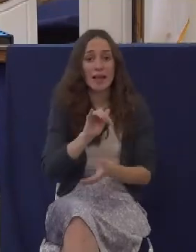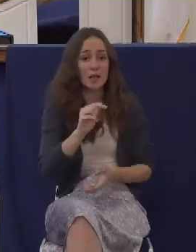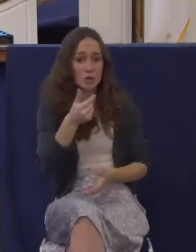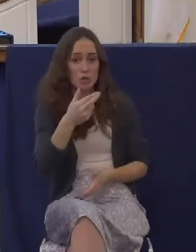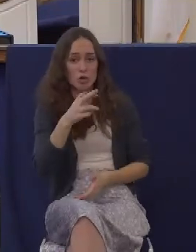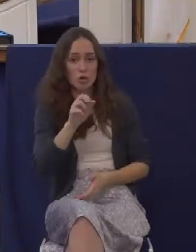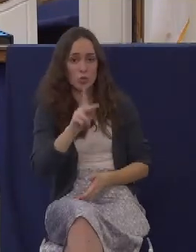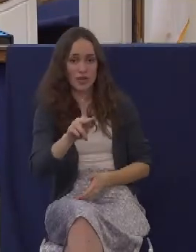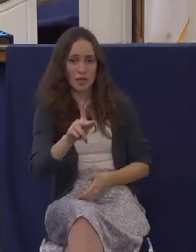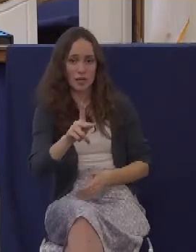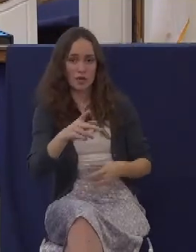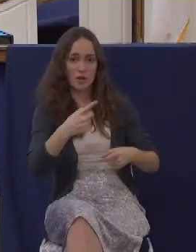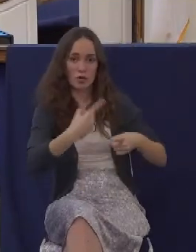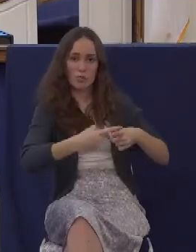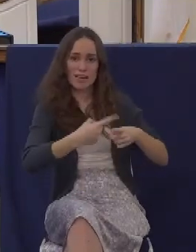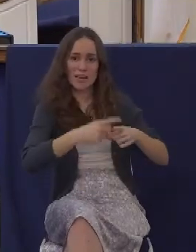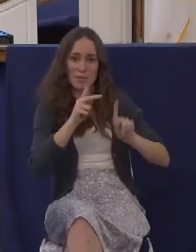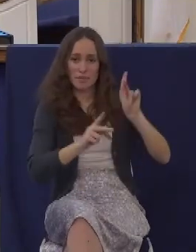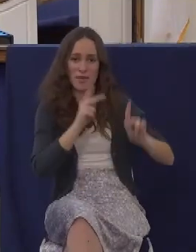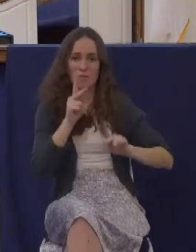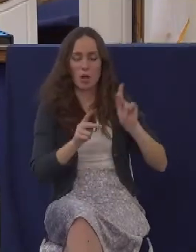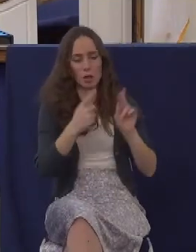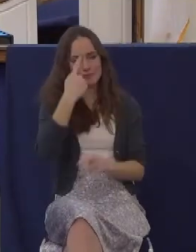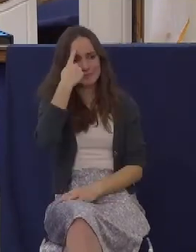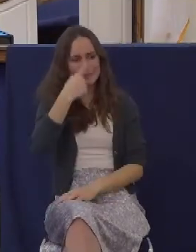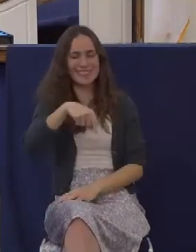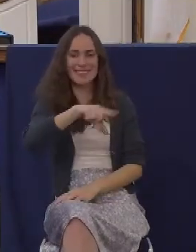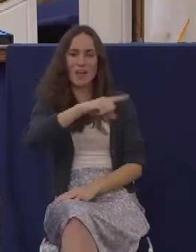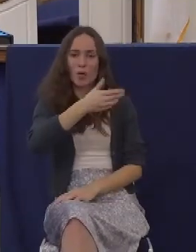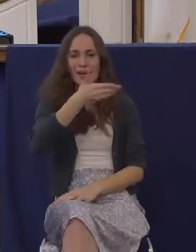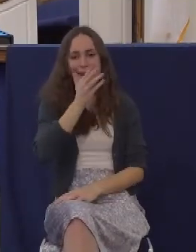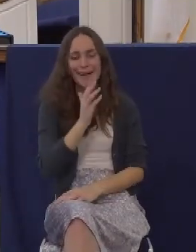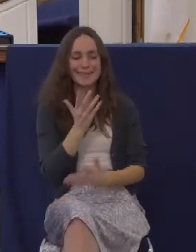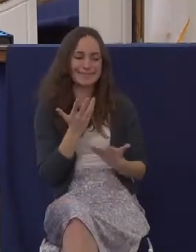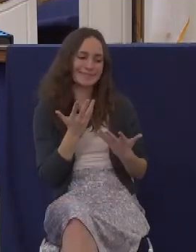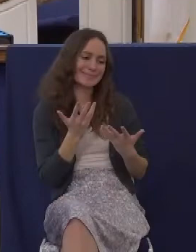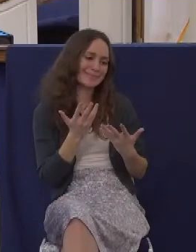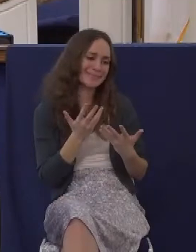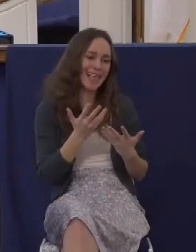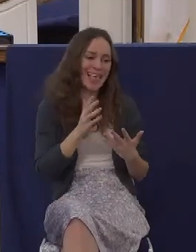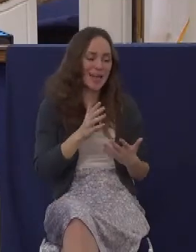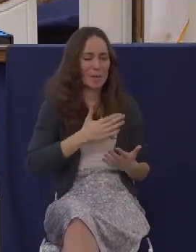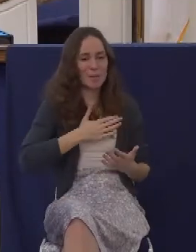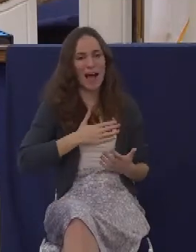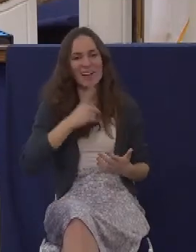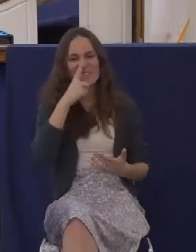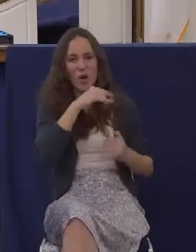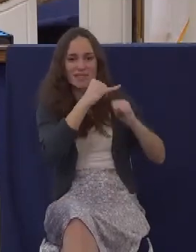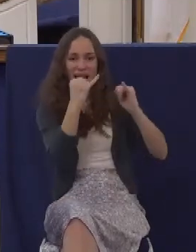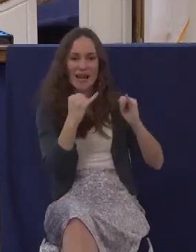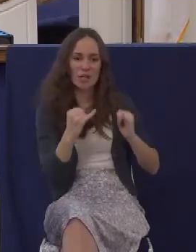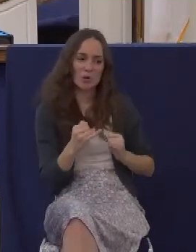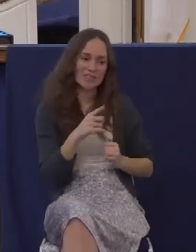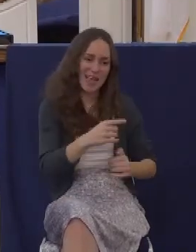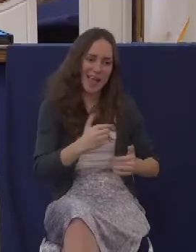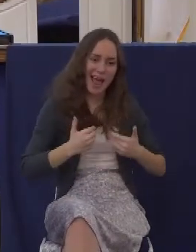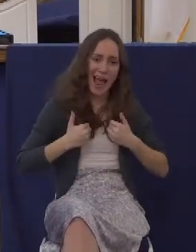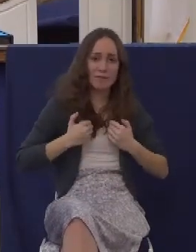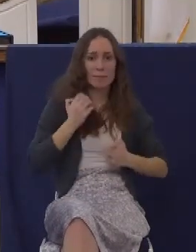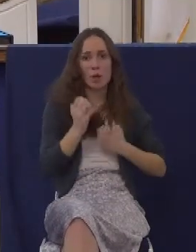whole lot better than they were. Their gods were selfish, angry, petty, arbitrary, moody. They were not perfect, and they certainly didn't have all